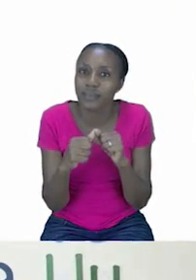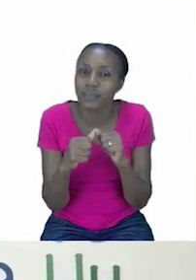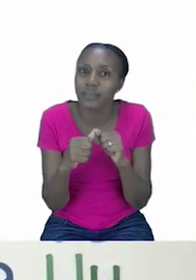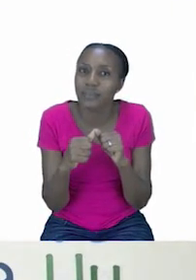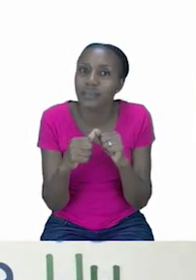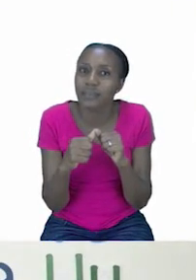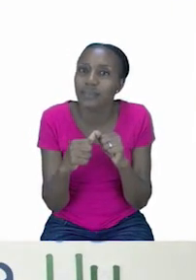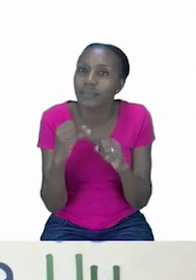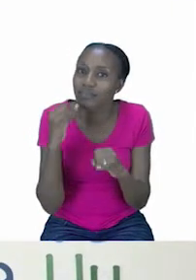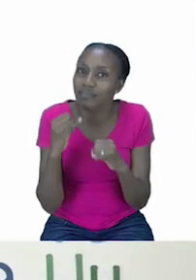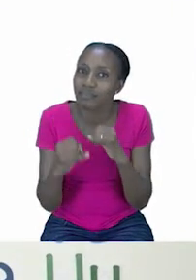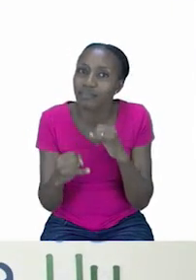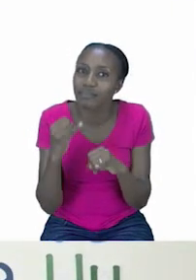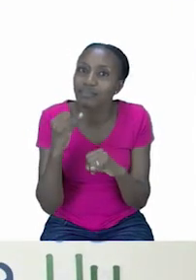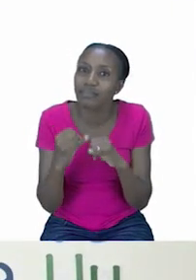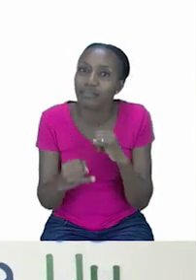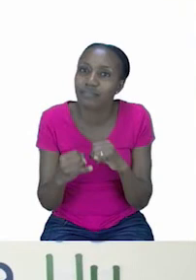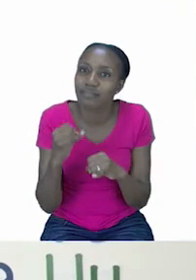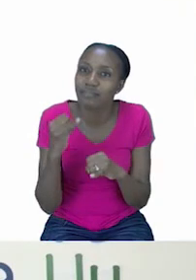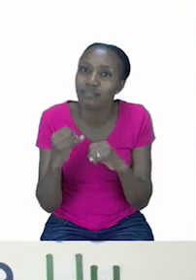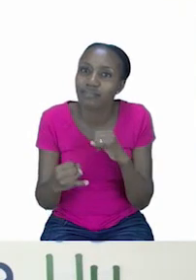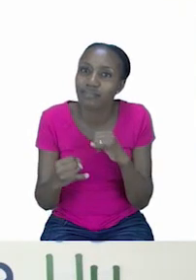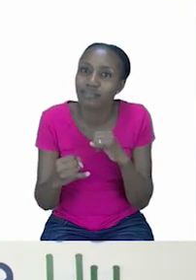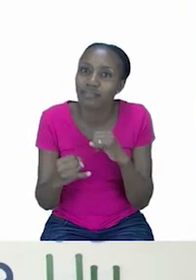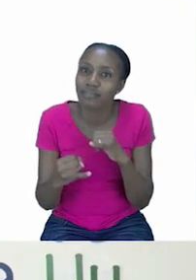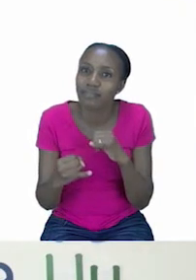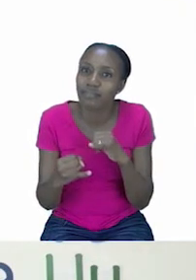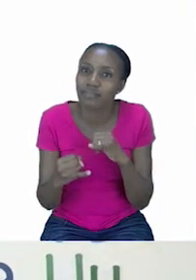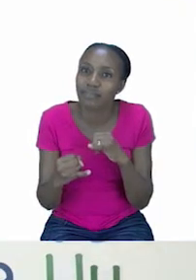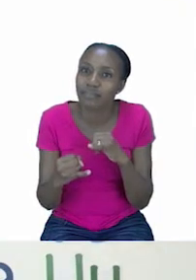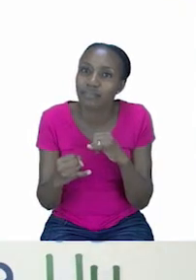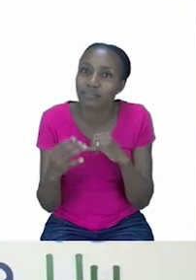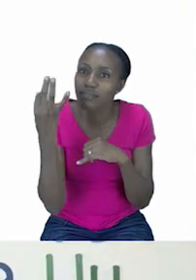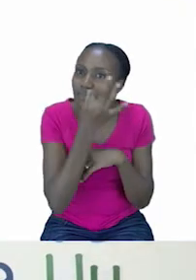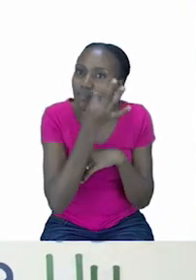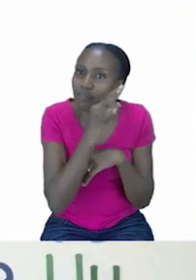last one is another flower.